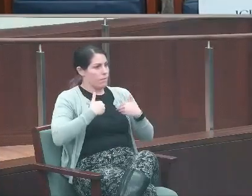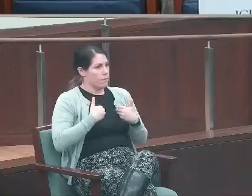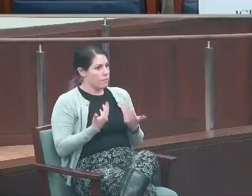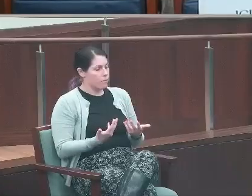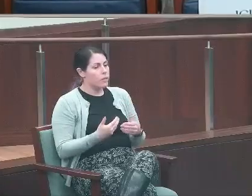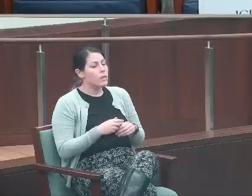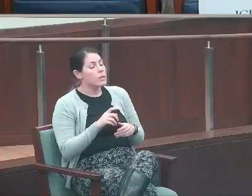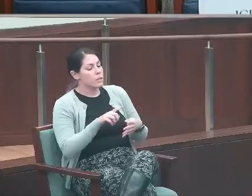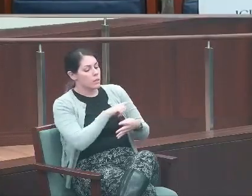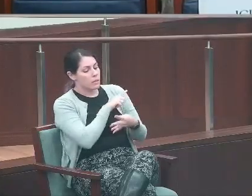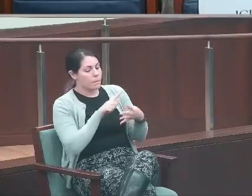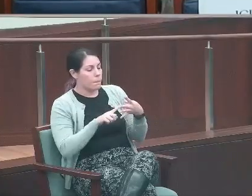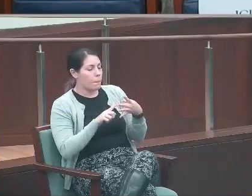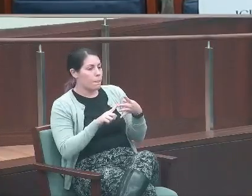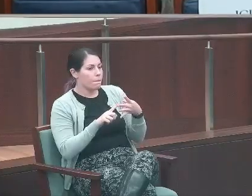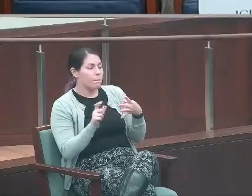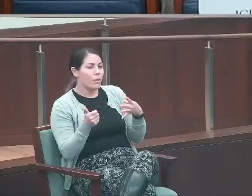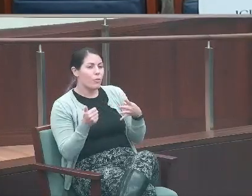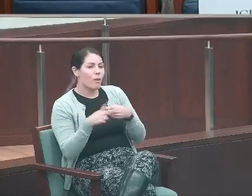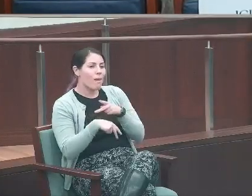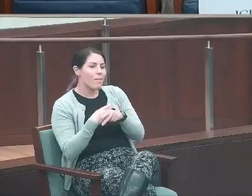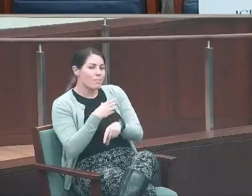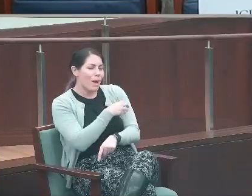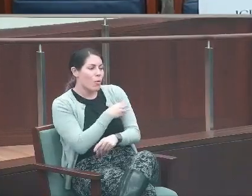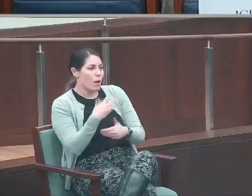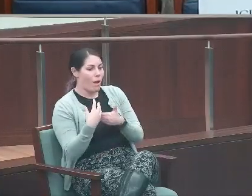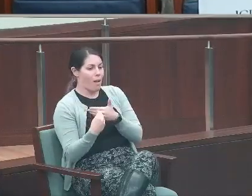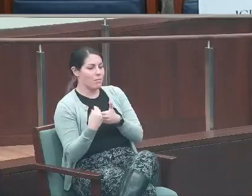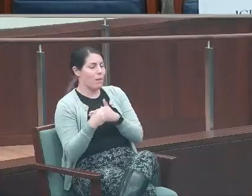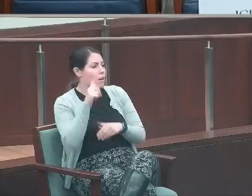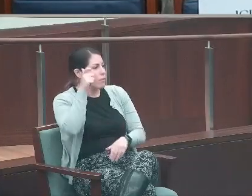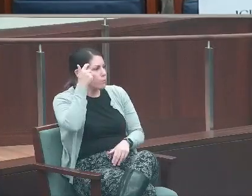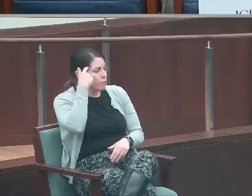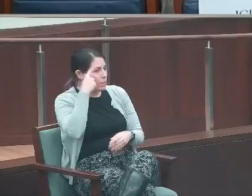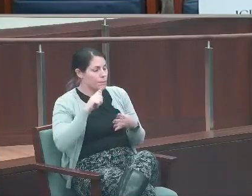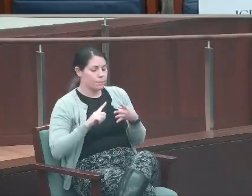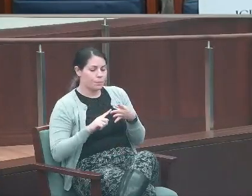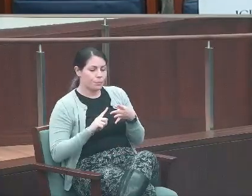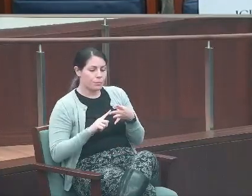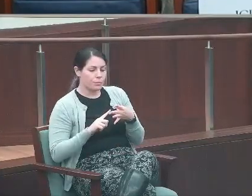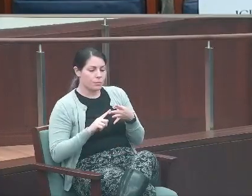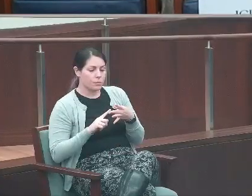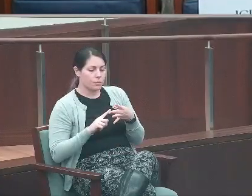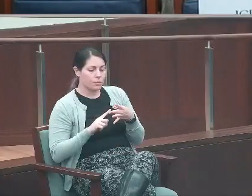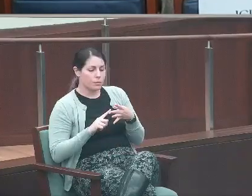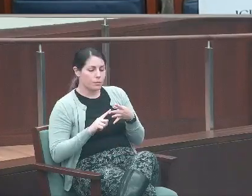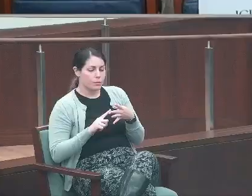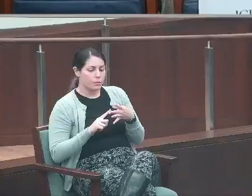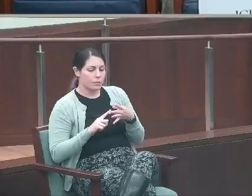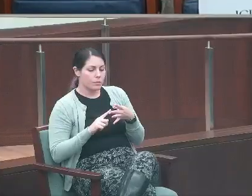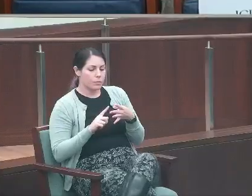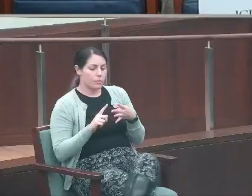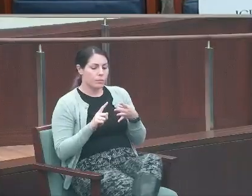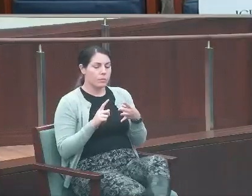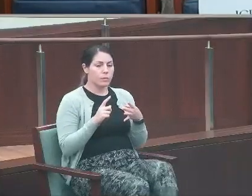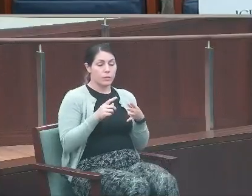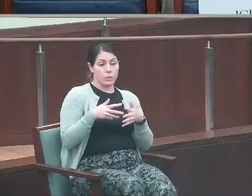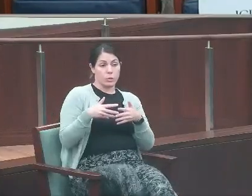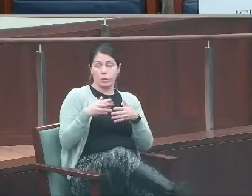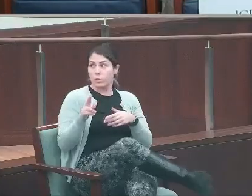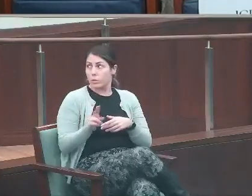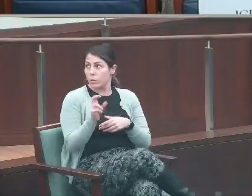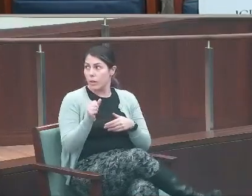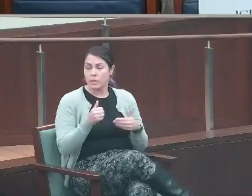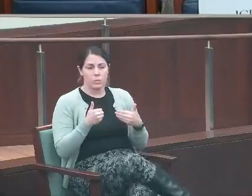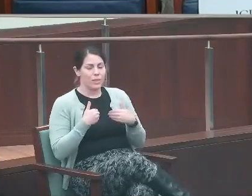other sources of power that exist outside government, right? One of the other amazing things about the United States is that we've got